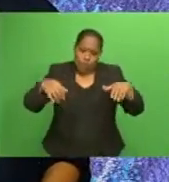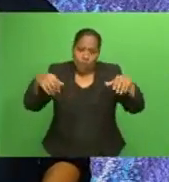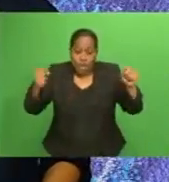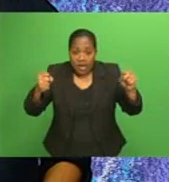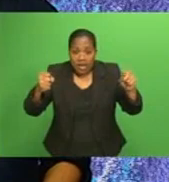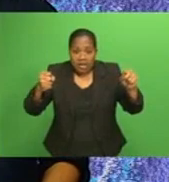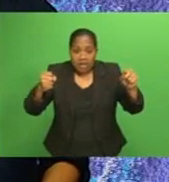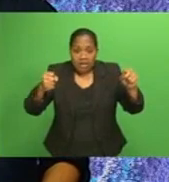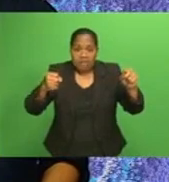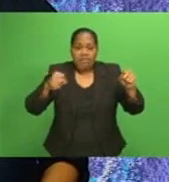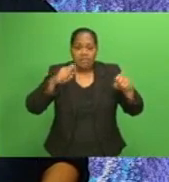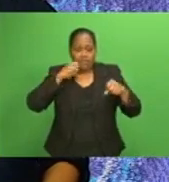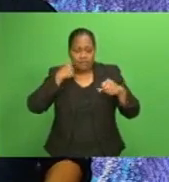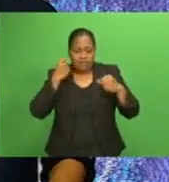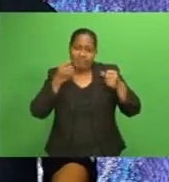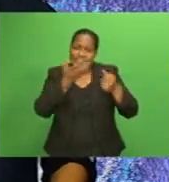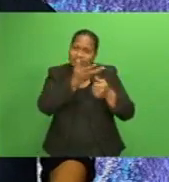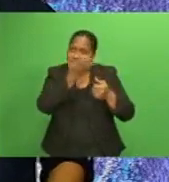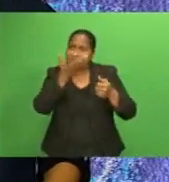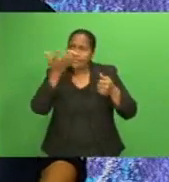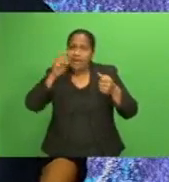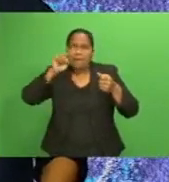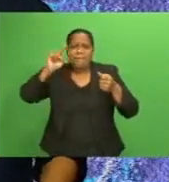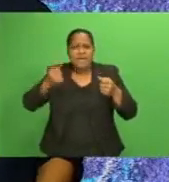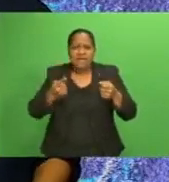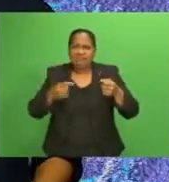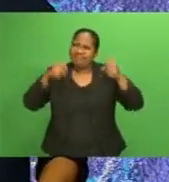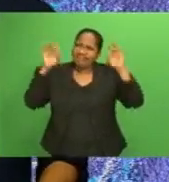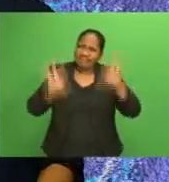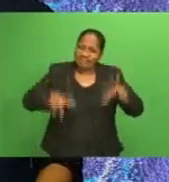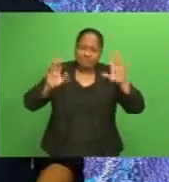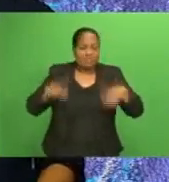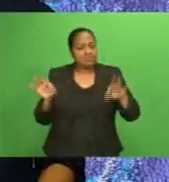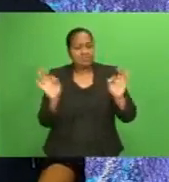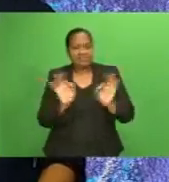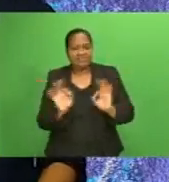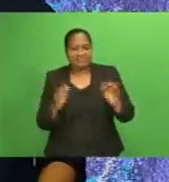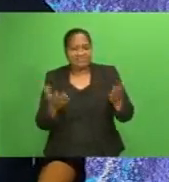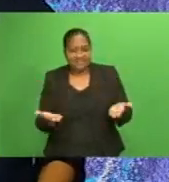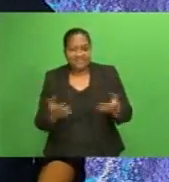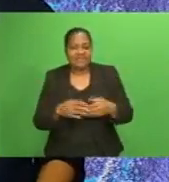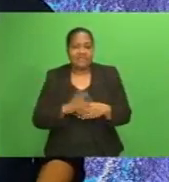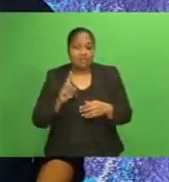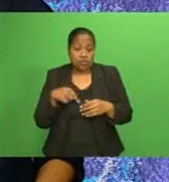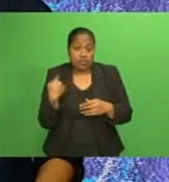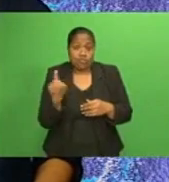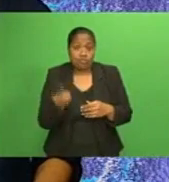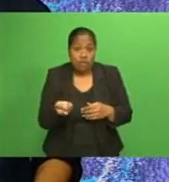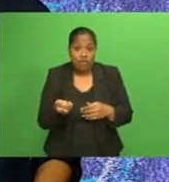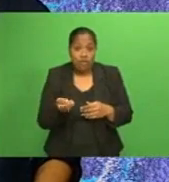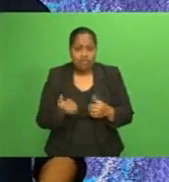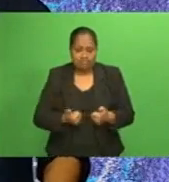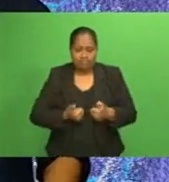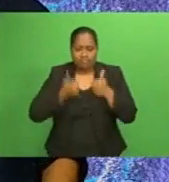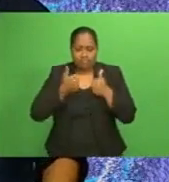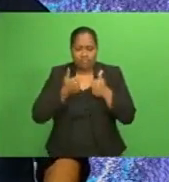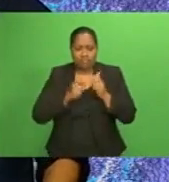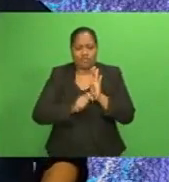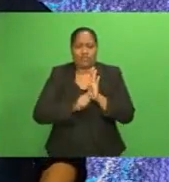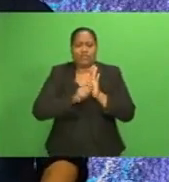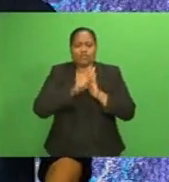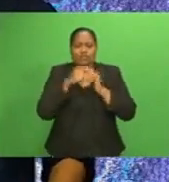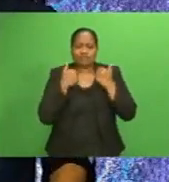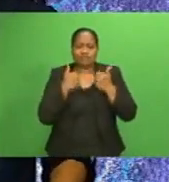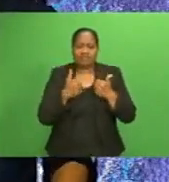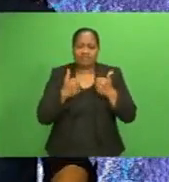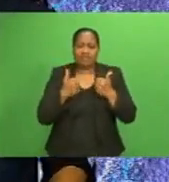give some rain signals, but it will be nothing major. Tomorrow's temps, most centers will see good temperatures. By good, I